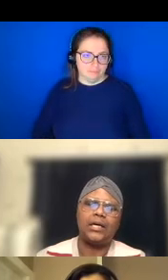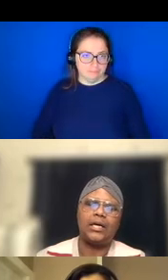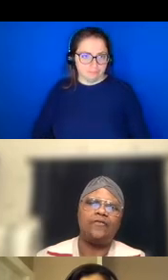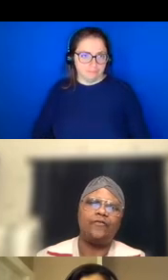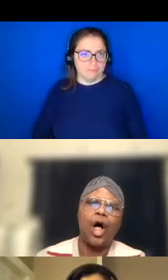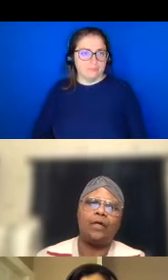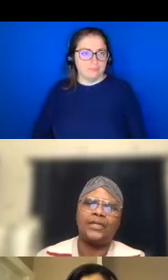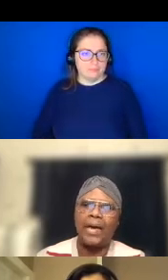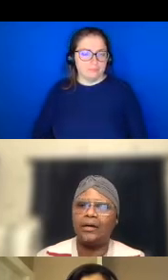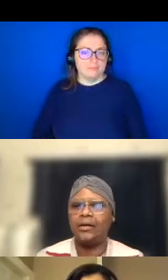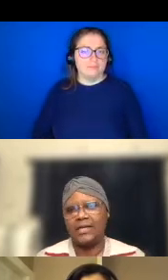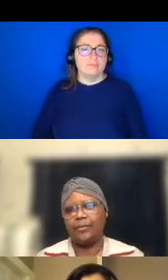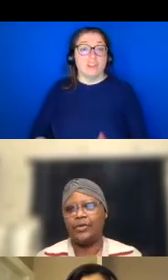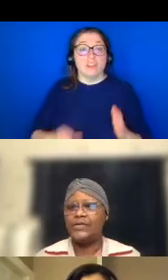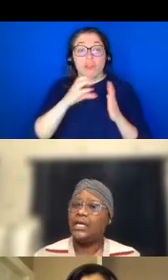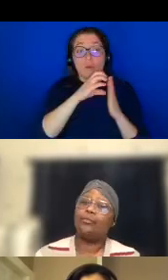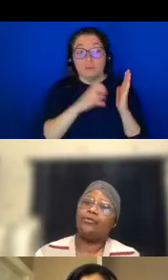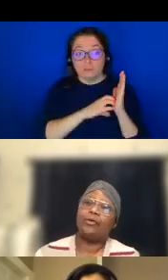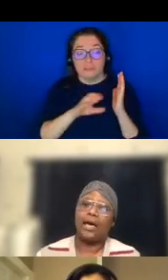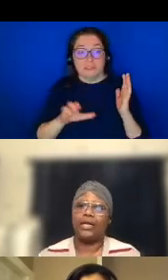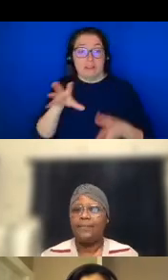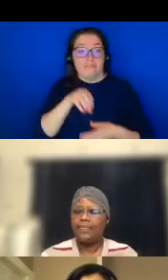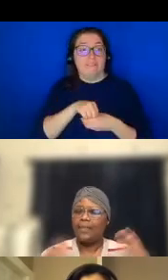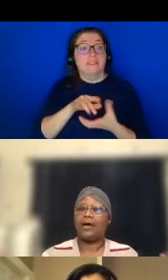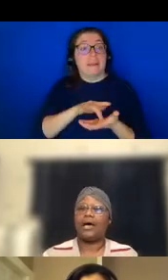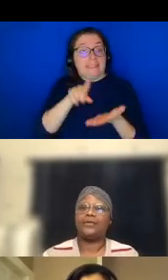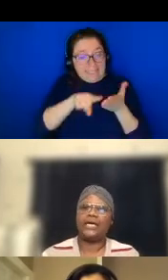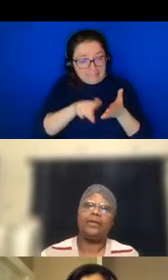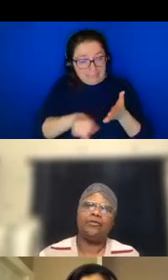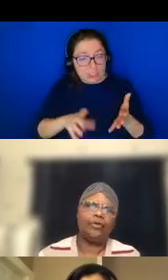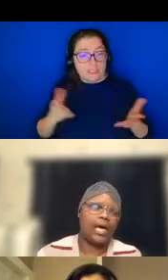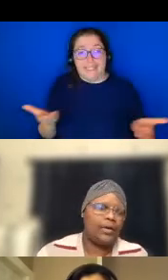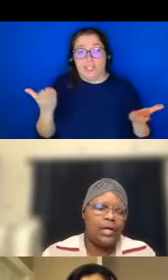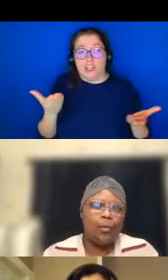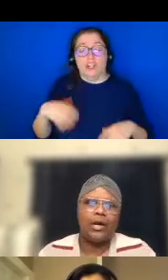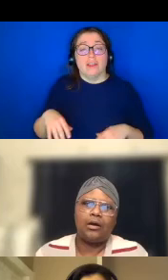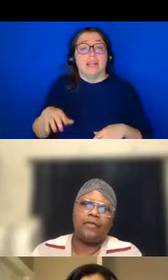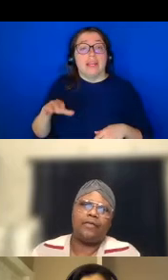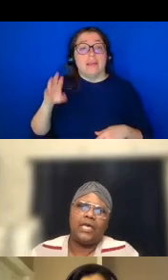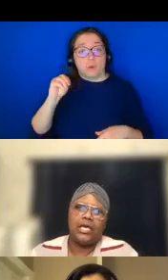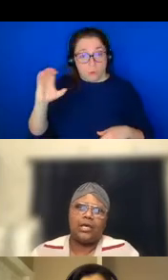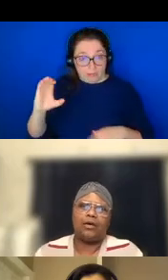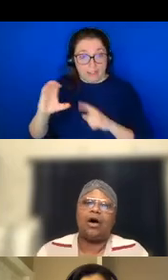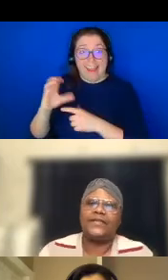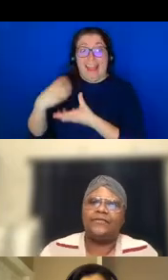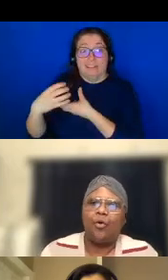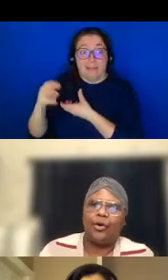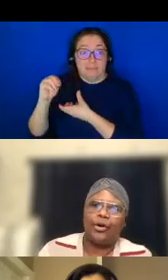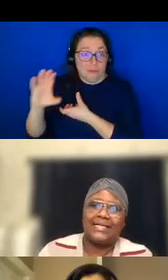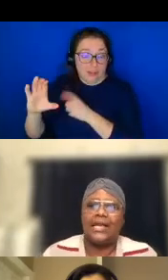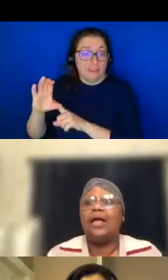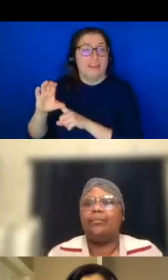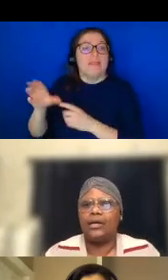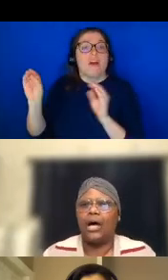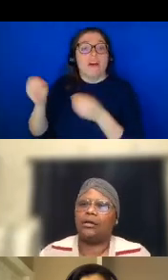It involves medical examiners here in Monroe County. Outside Monroe County, where the Office of the Coroner